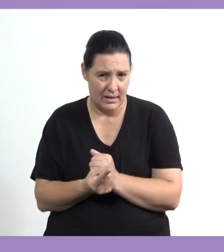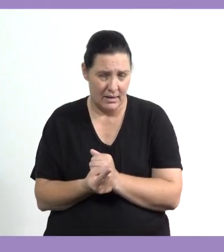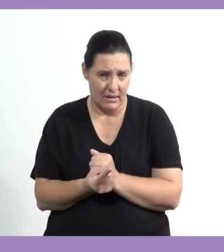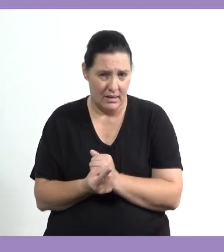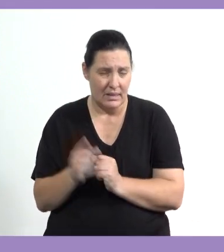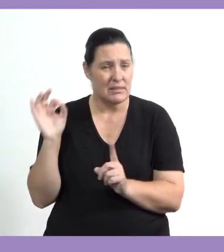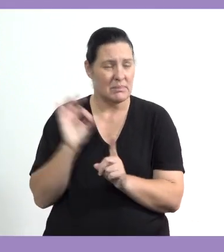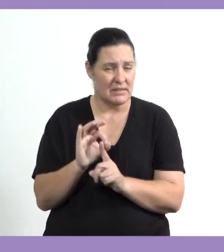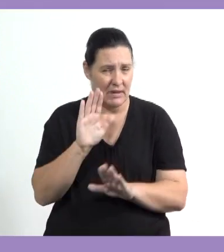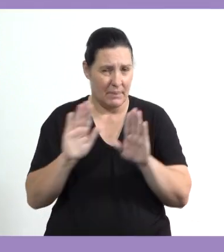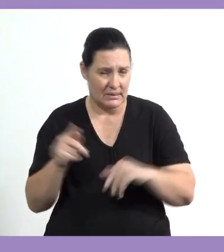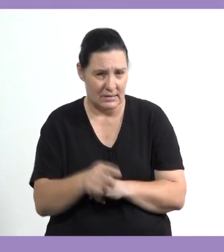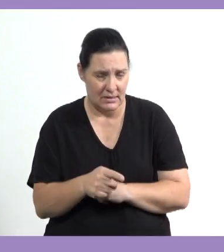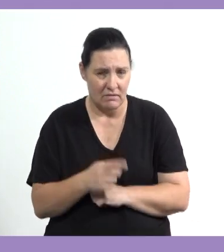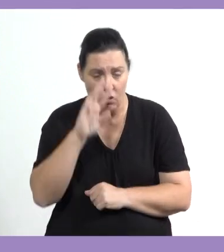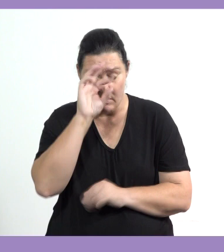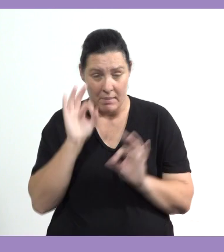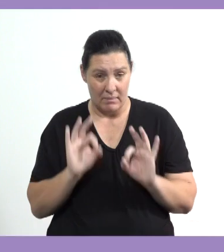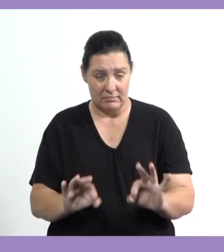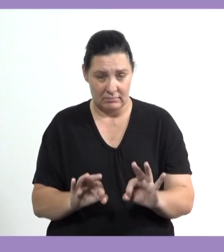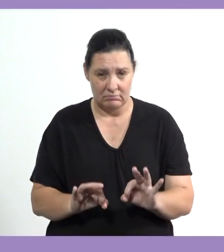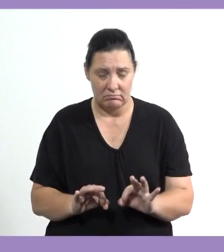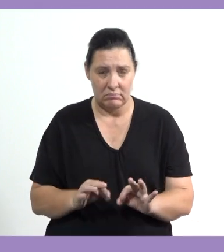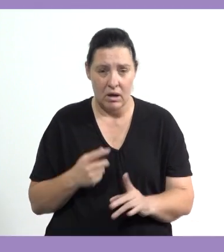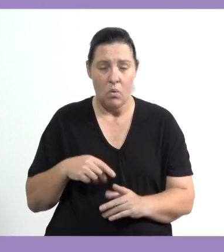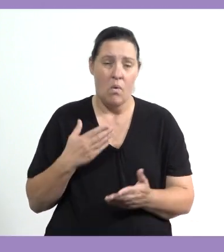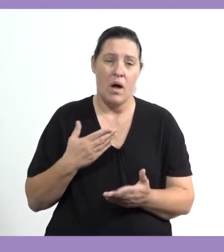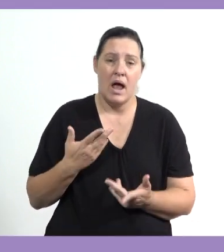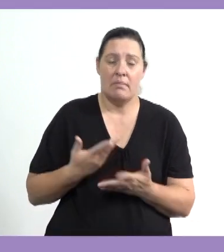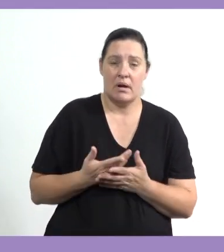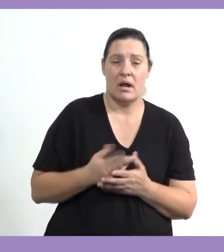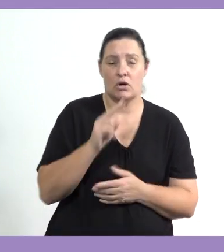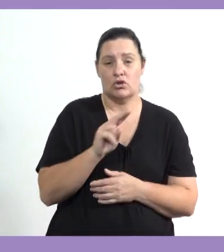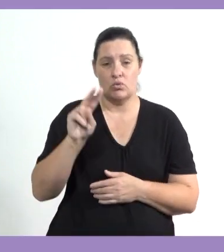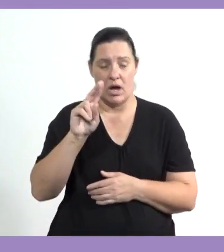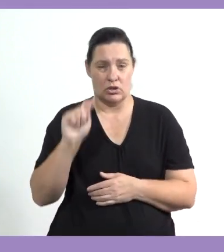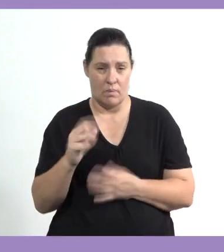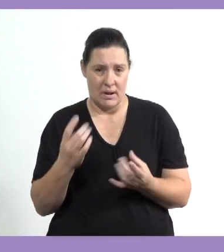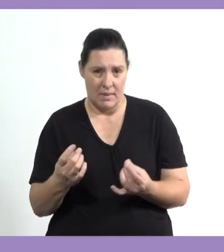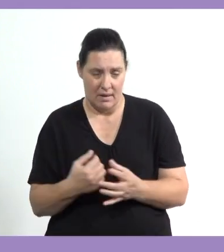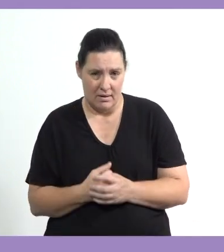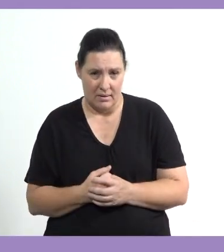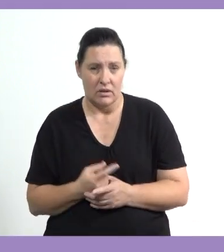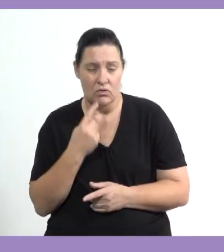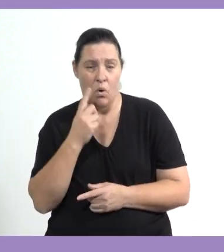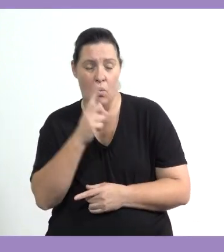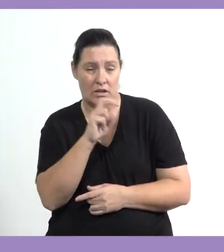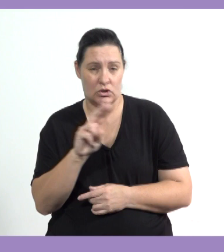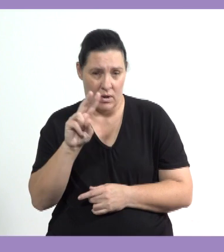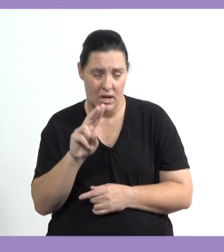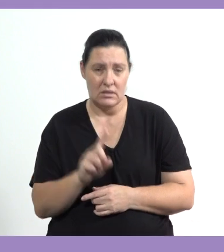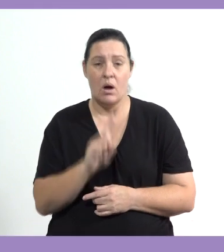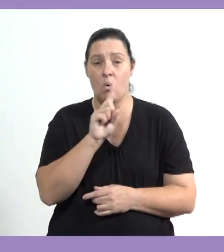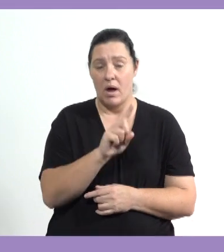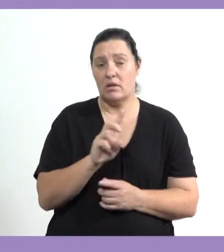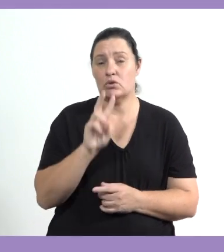in this particular pattern? If you remember correctly, we were just squaring the term number. So 1 squared was